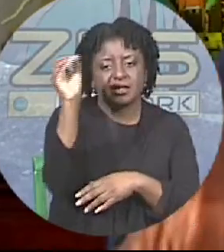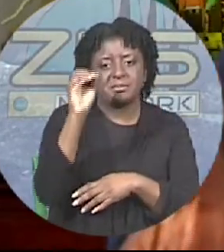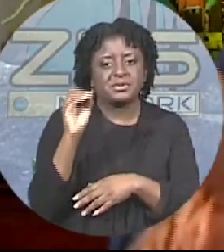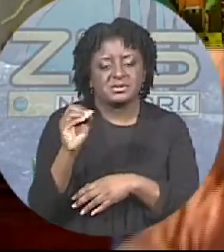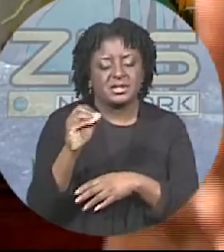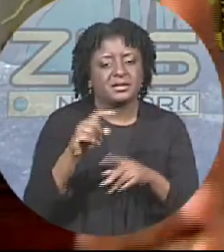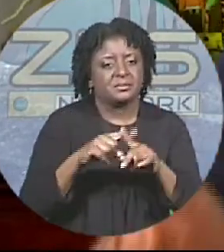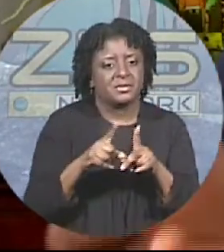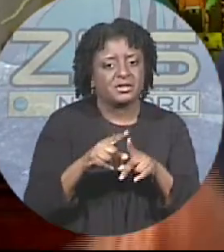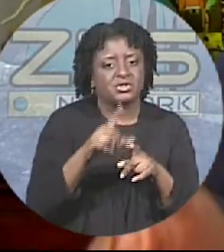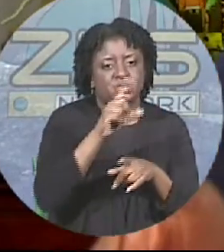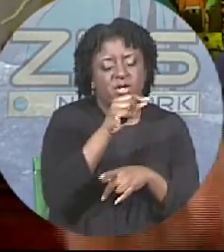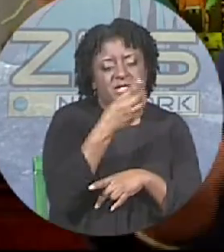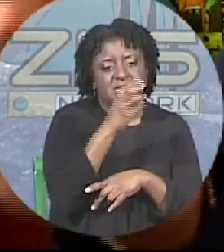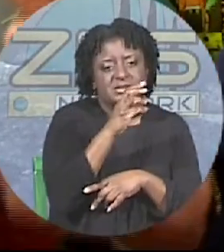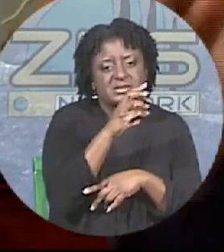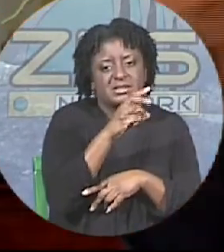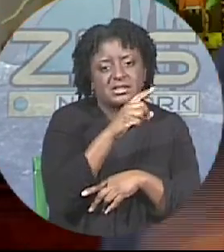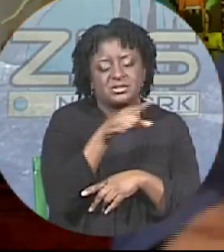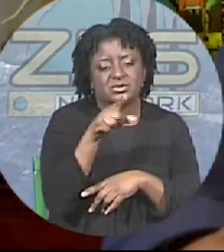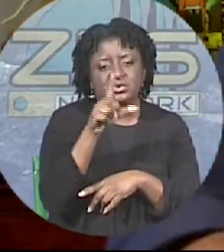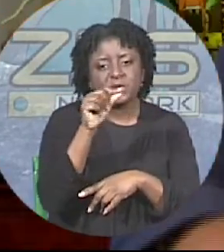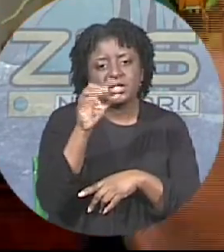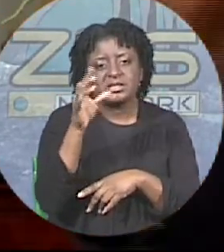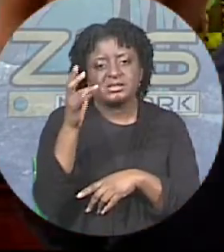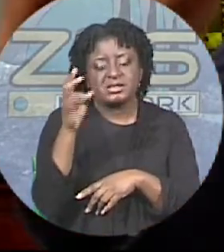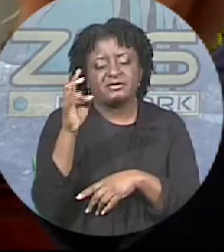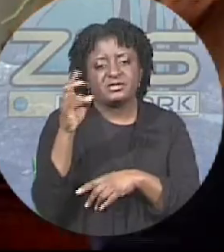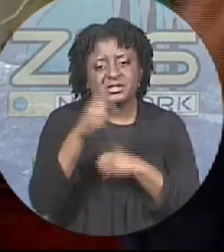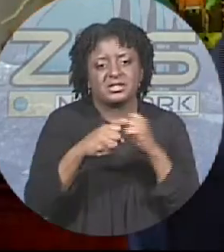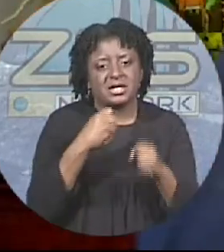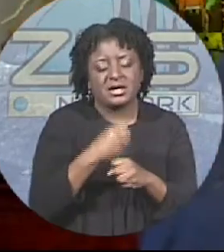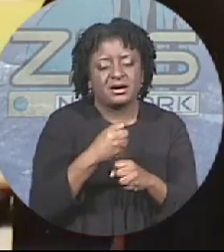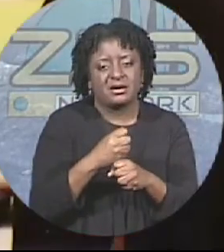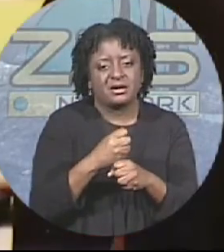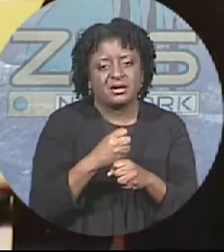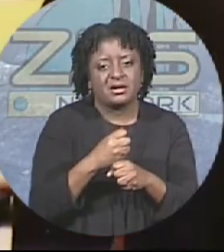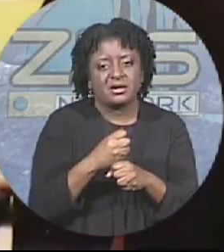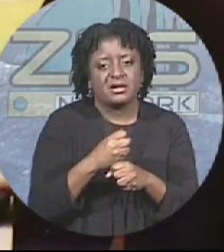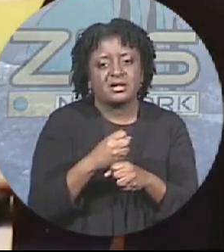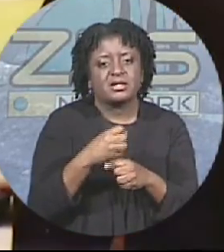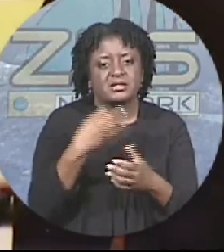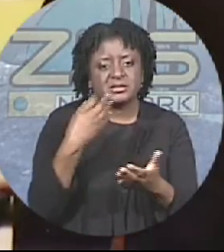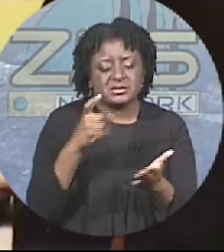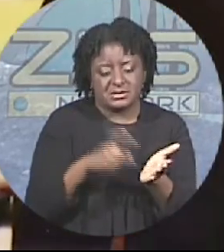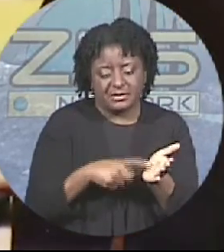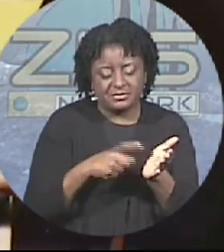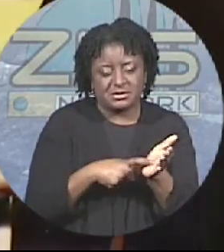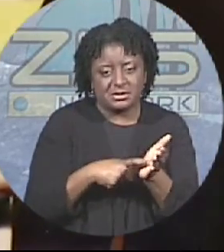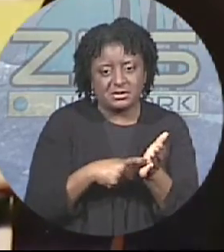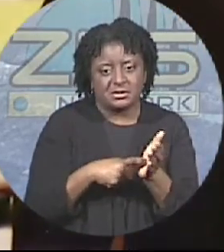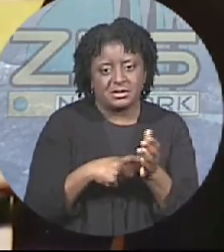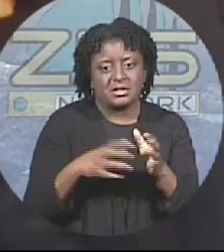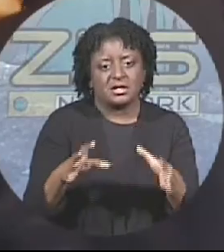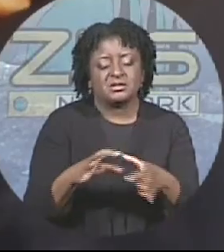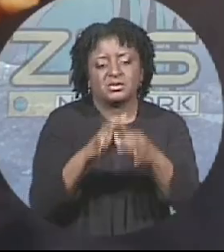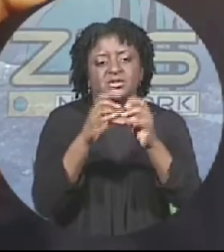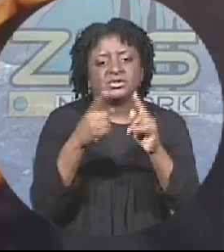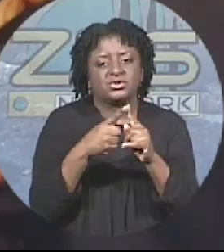2016-2017 fiscal year and government's current fiscal setback is due to expenses associated with Hurricanes Joaquin and